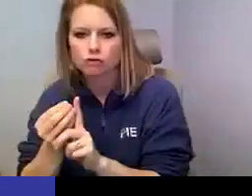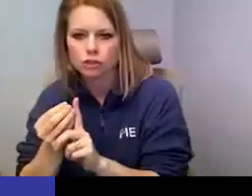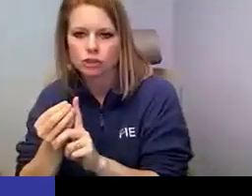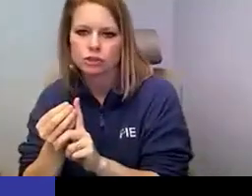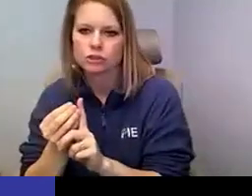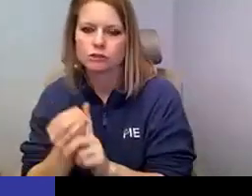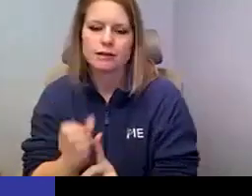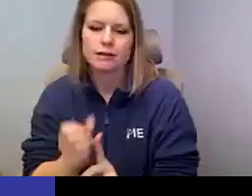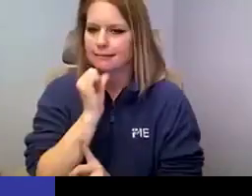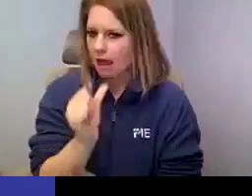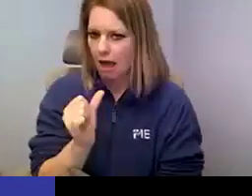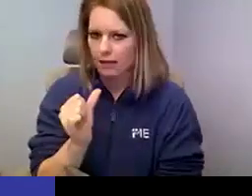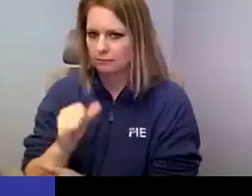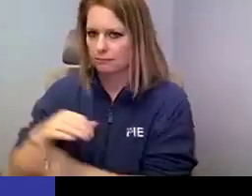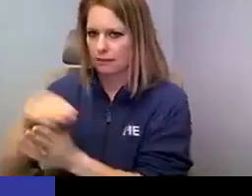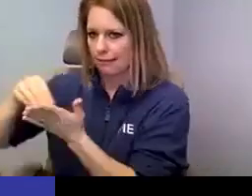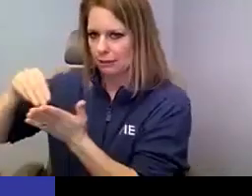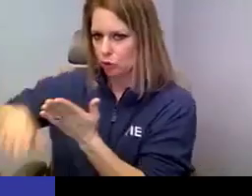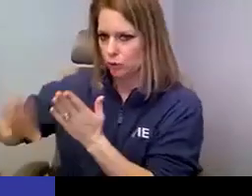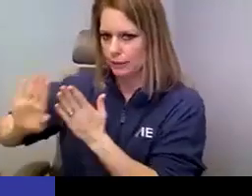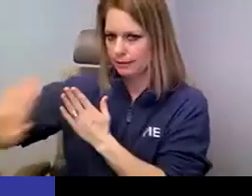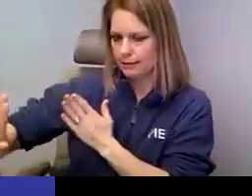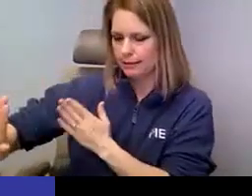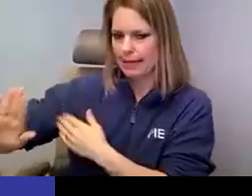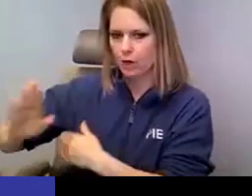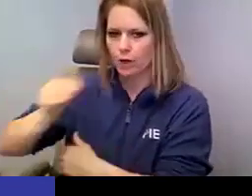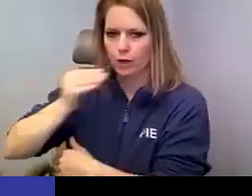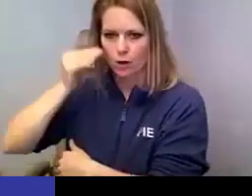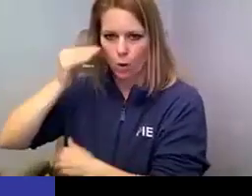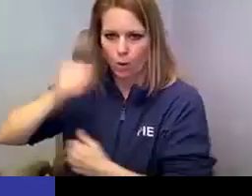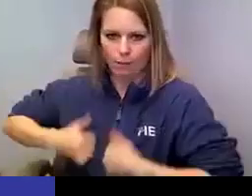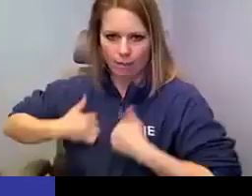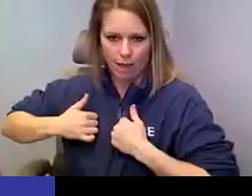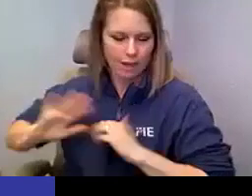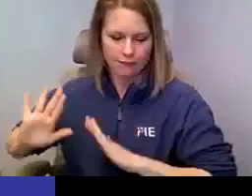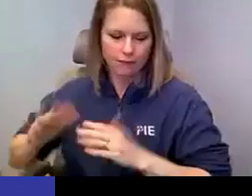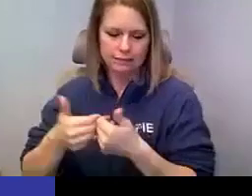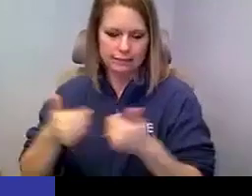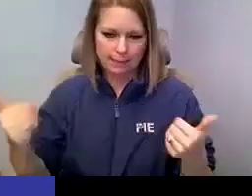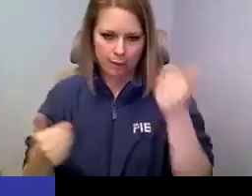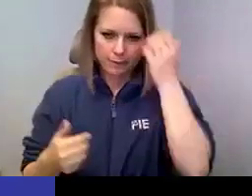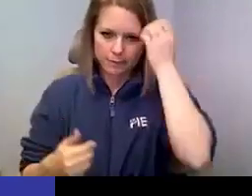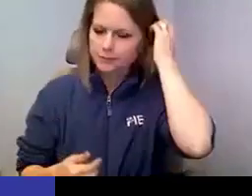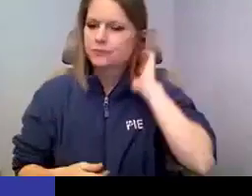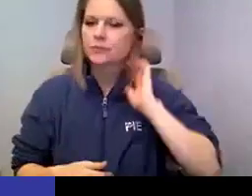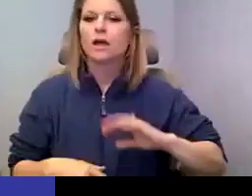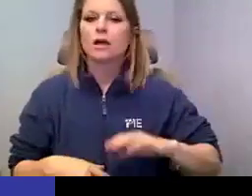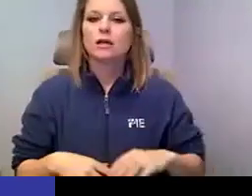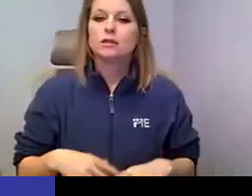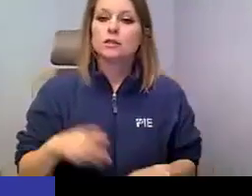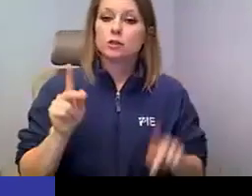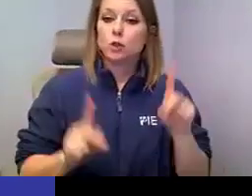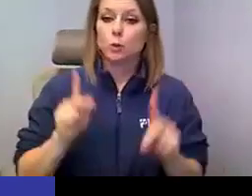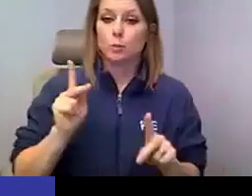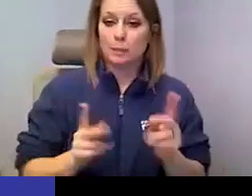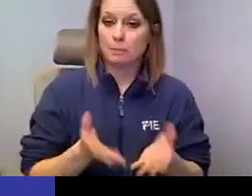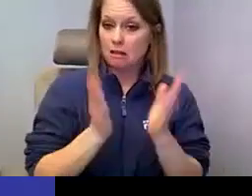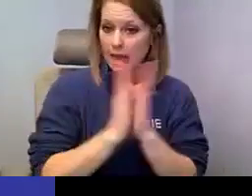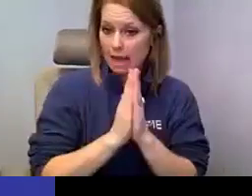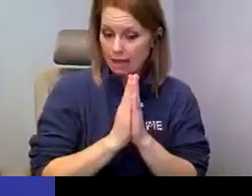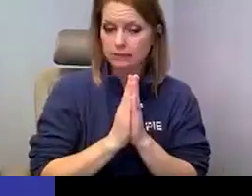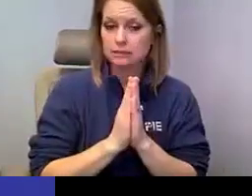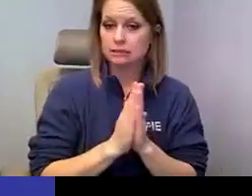students' culture and norms are. So we were asked for some examples, and I'm going to provide a couple from our two